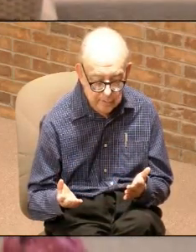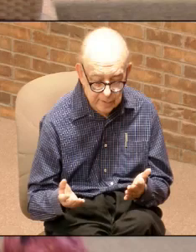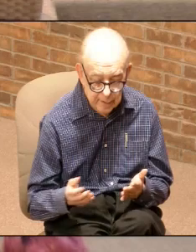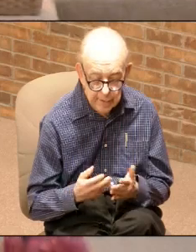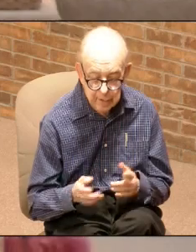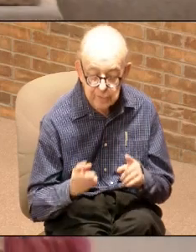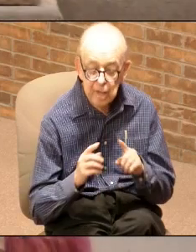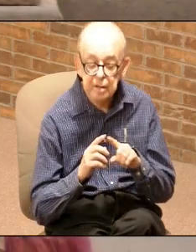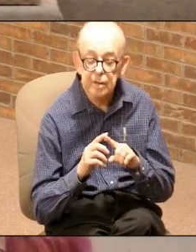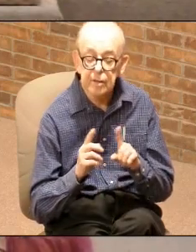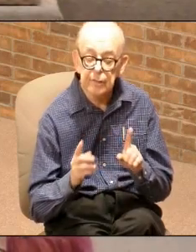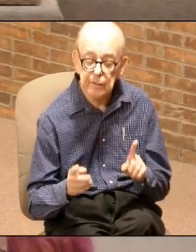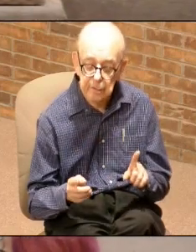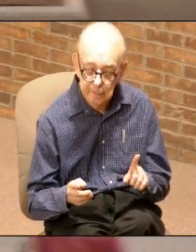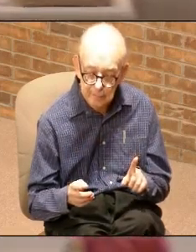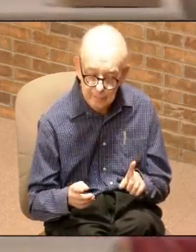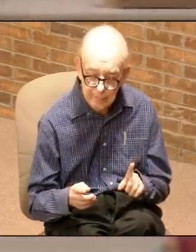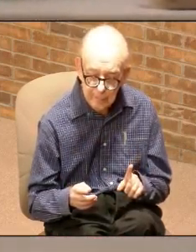different.